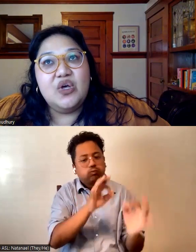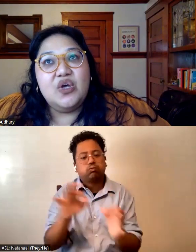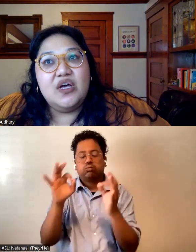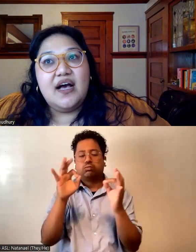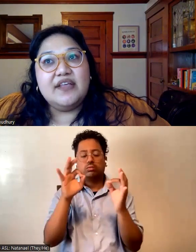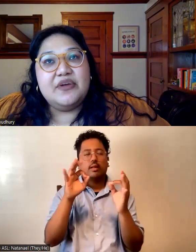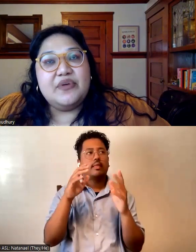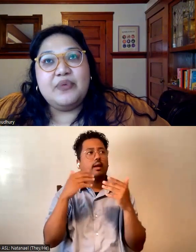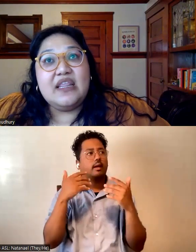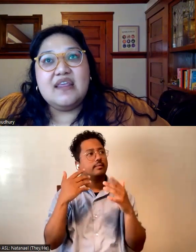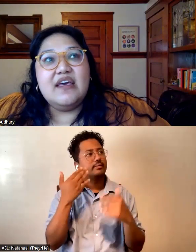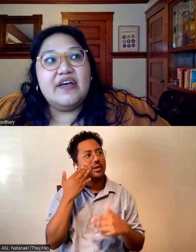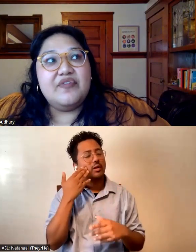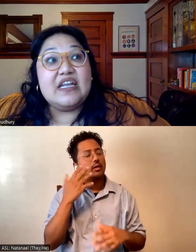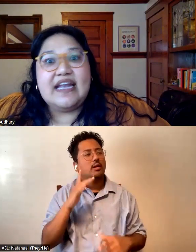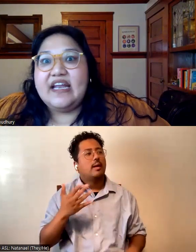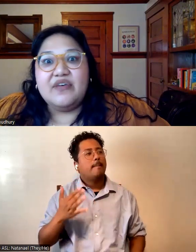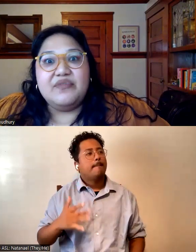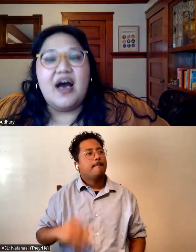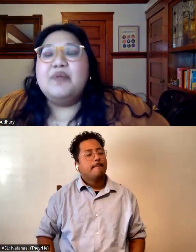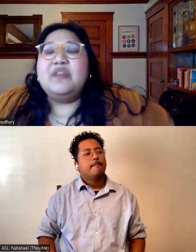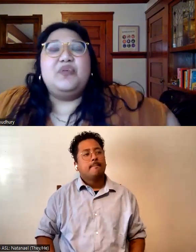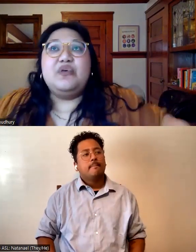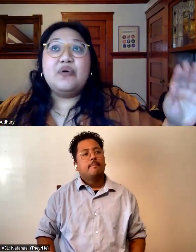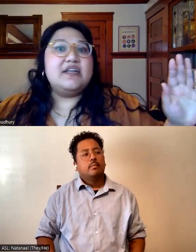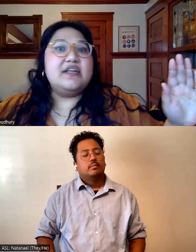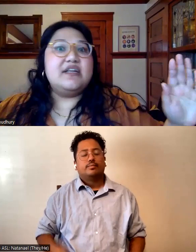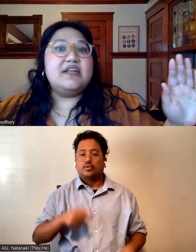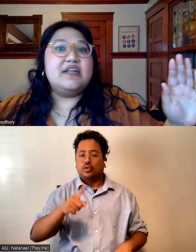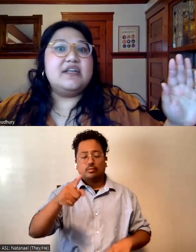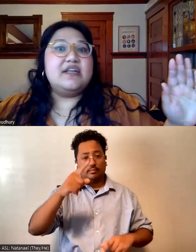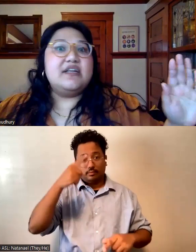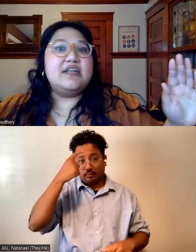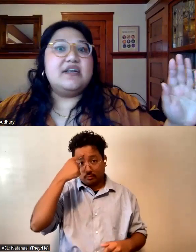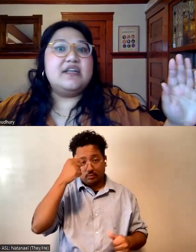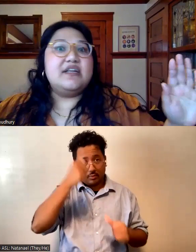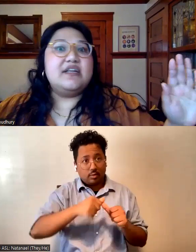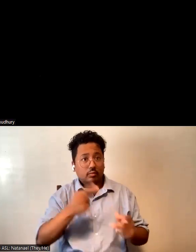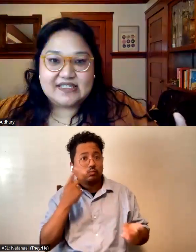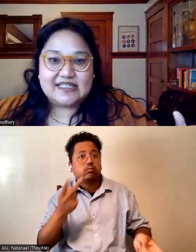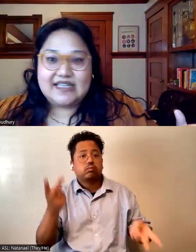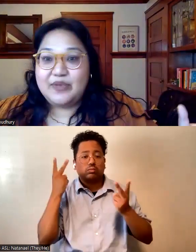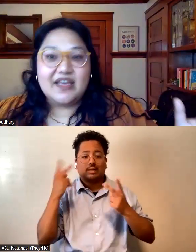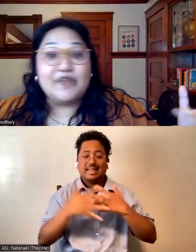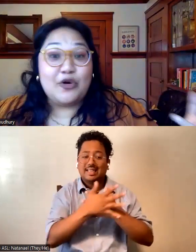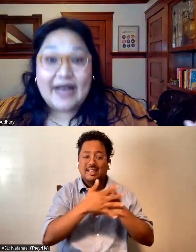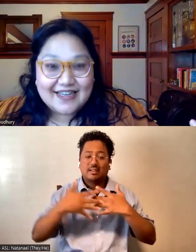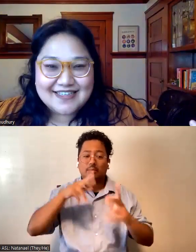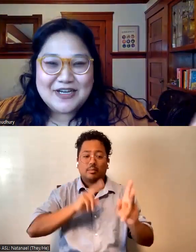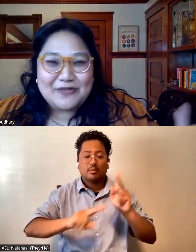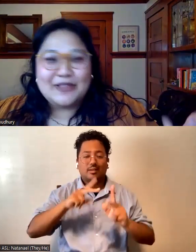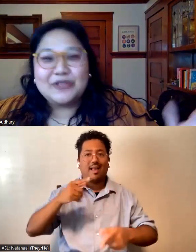then, if we think of the native, the pure native body, right? Frantz Fanon tells us that we can never go